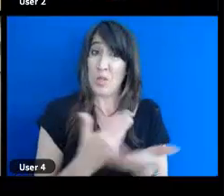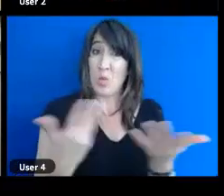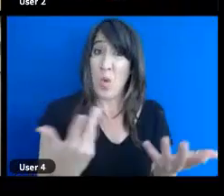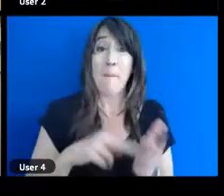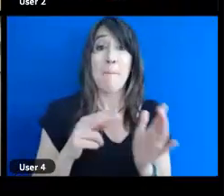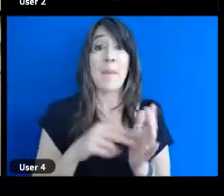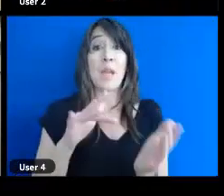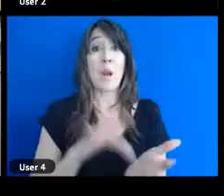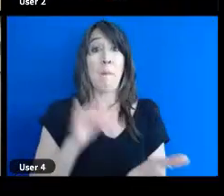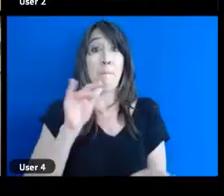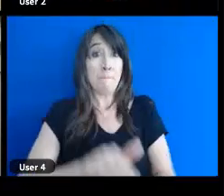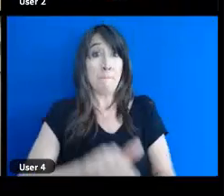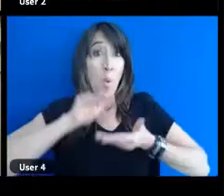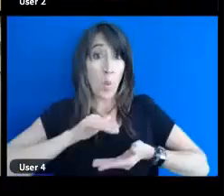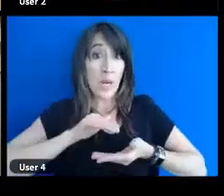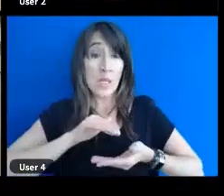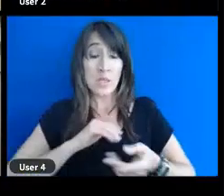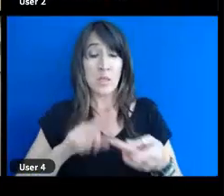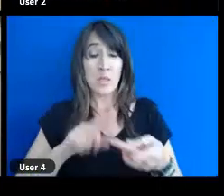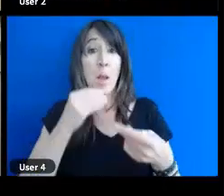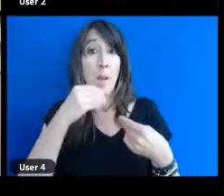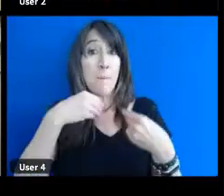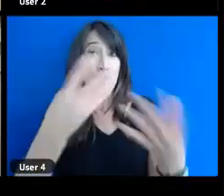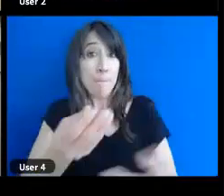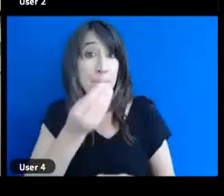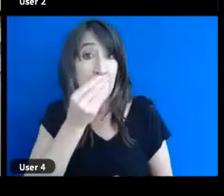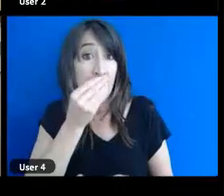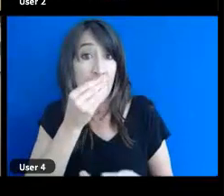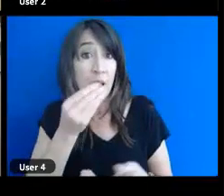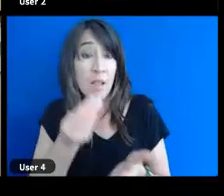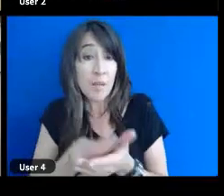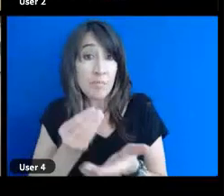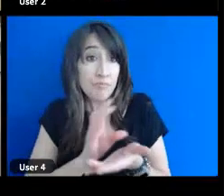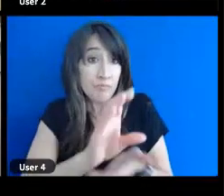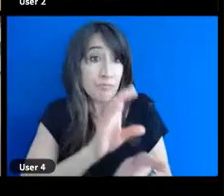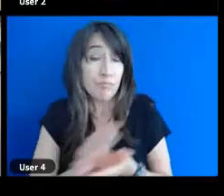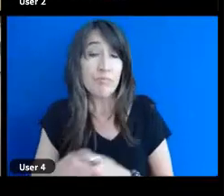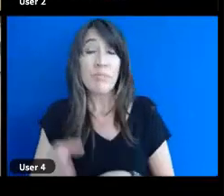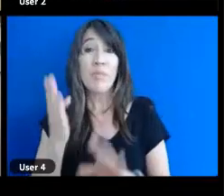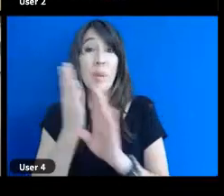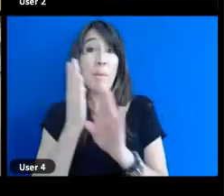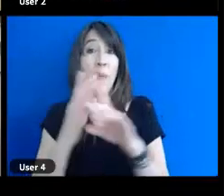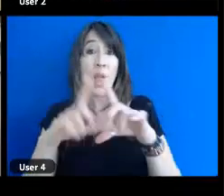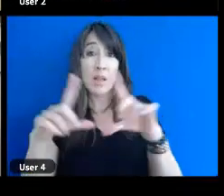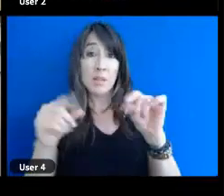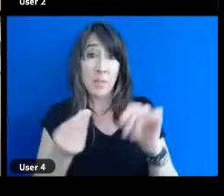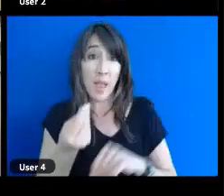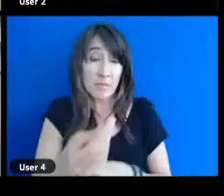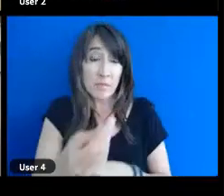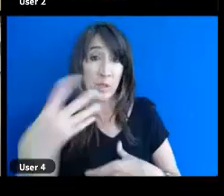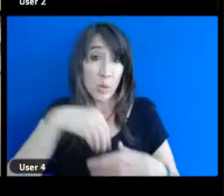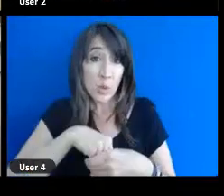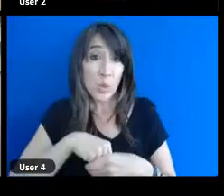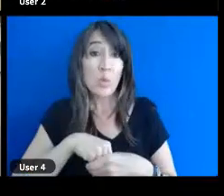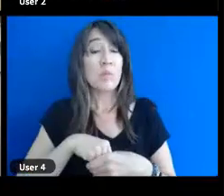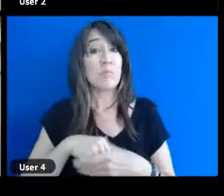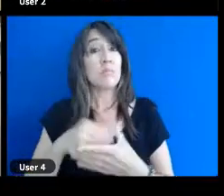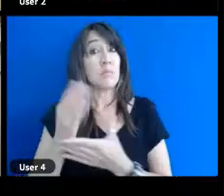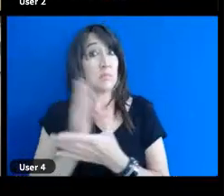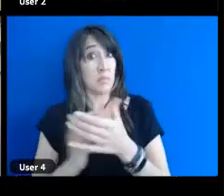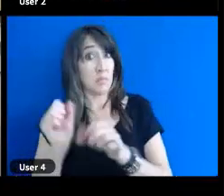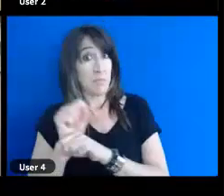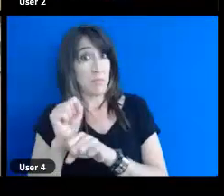non-traditional compensation may be of value, including bonuses, meal plans, transit passes. I know that these are some